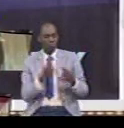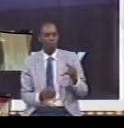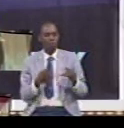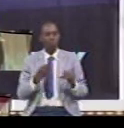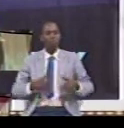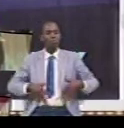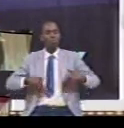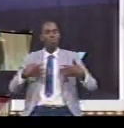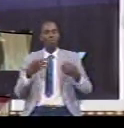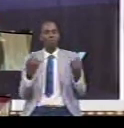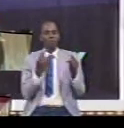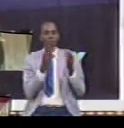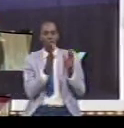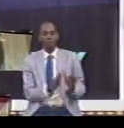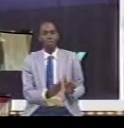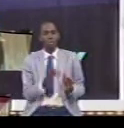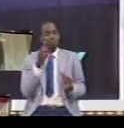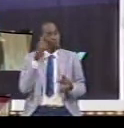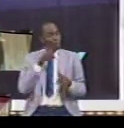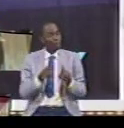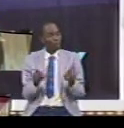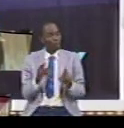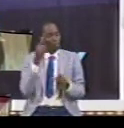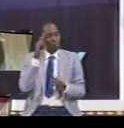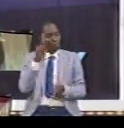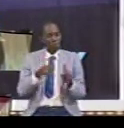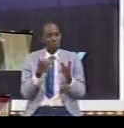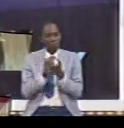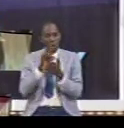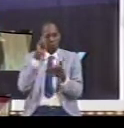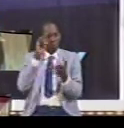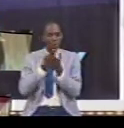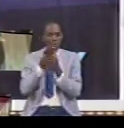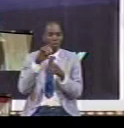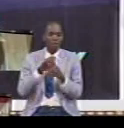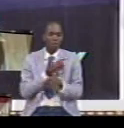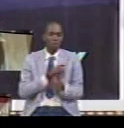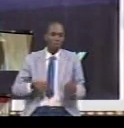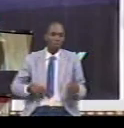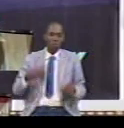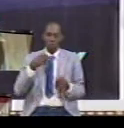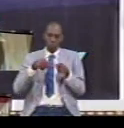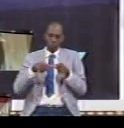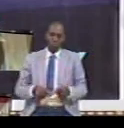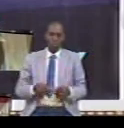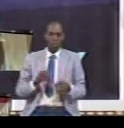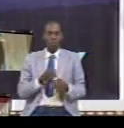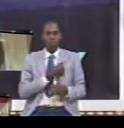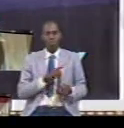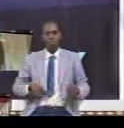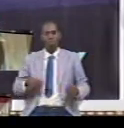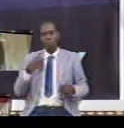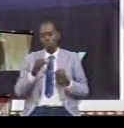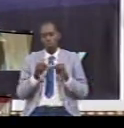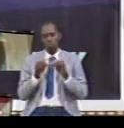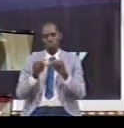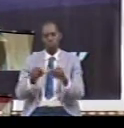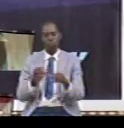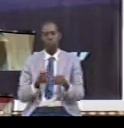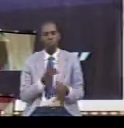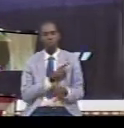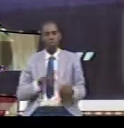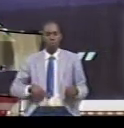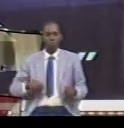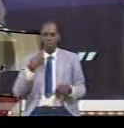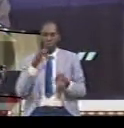sinning. But for those who believe on the Lord, who abide in the Lord, who continue with the Lord, who remain in